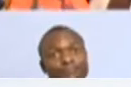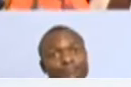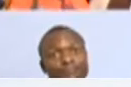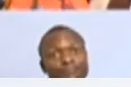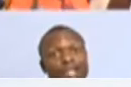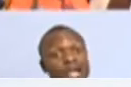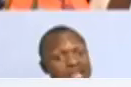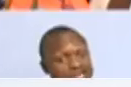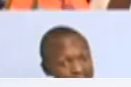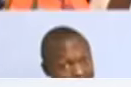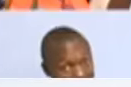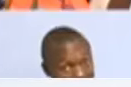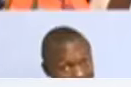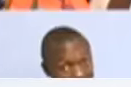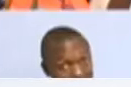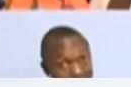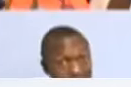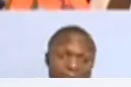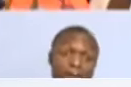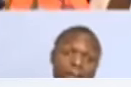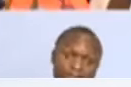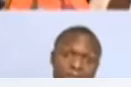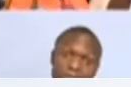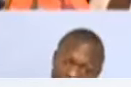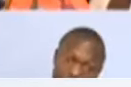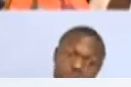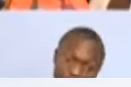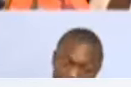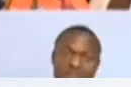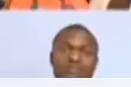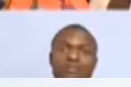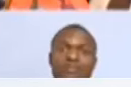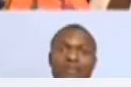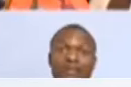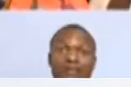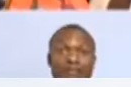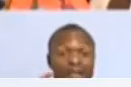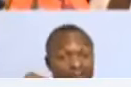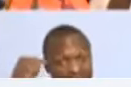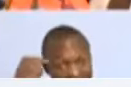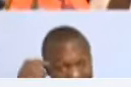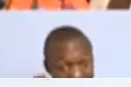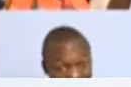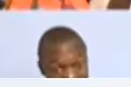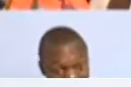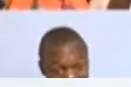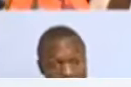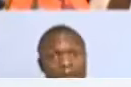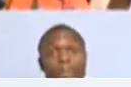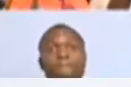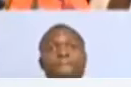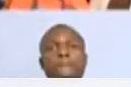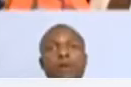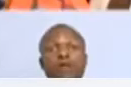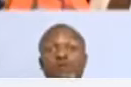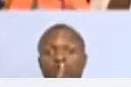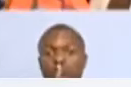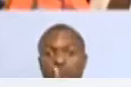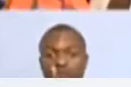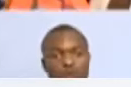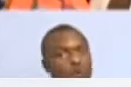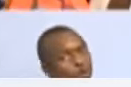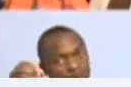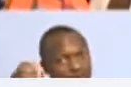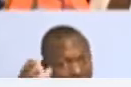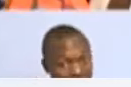These have been forfeited to the state, and we are restoring value to the true owners,